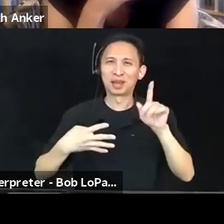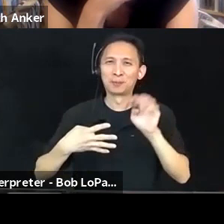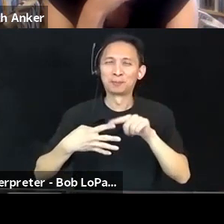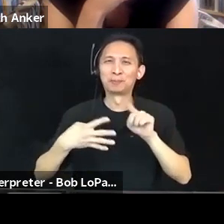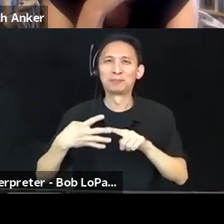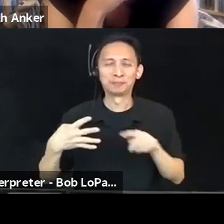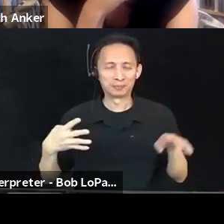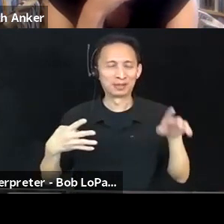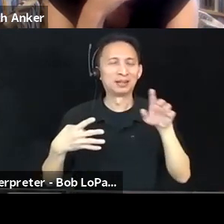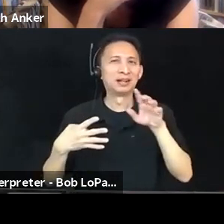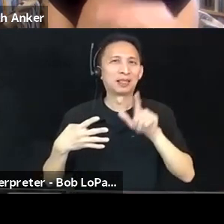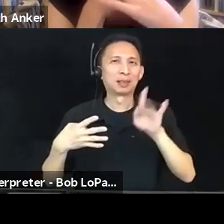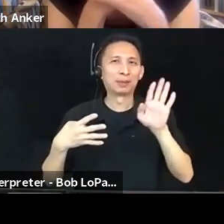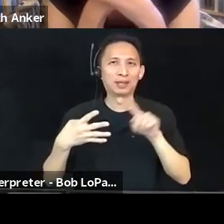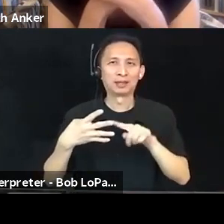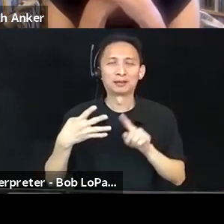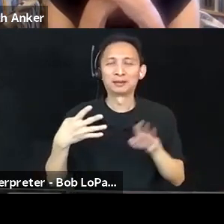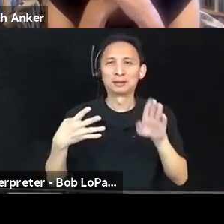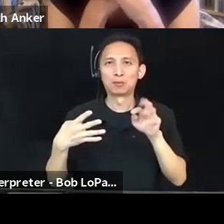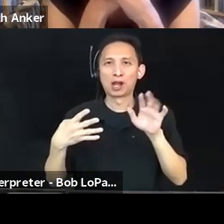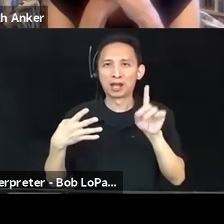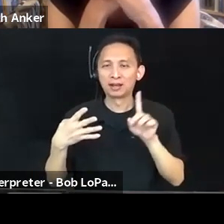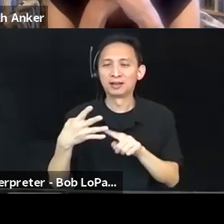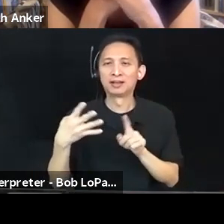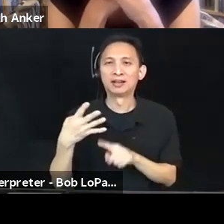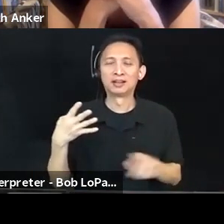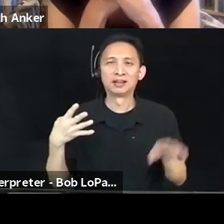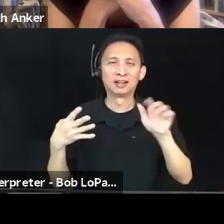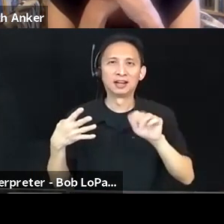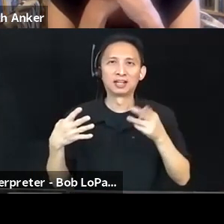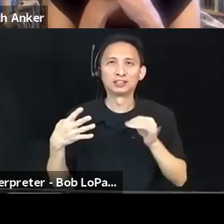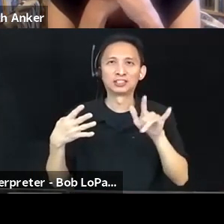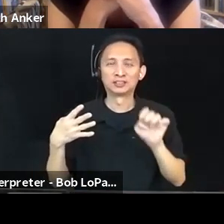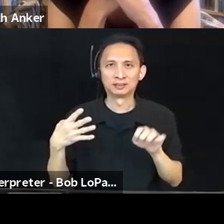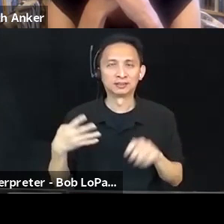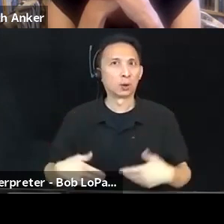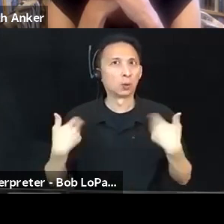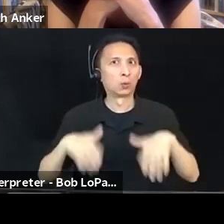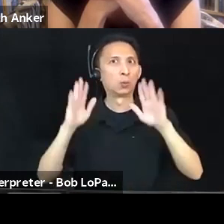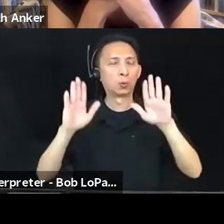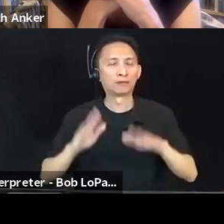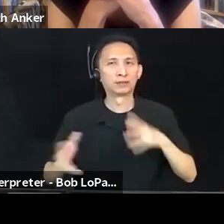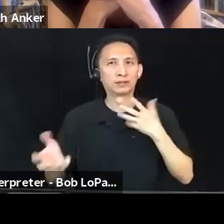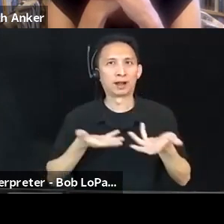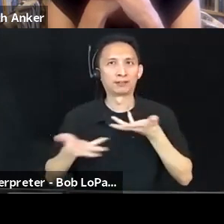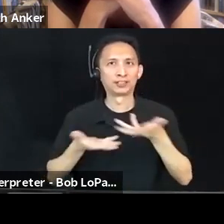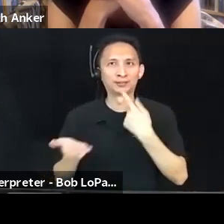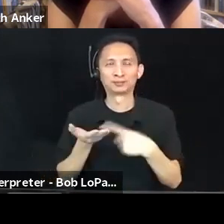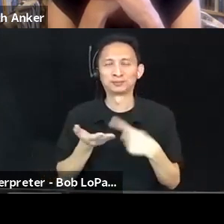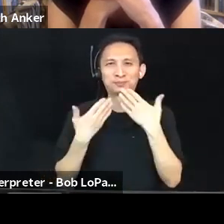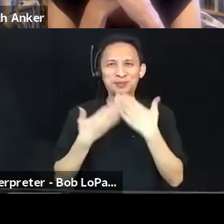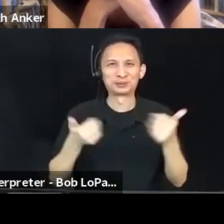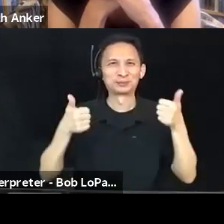Getachew, Elisabeth Anker, Brad Evans, and Achille Mbembe for a really memorable conversation. Thanks so very much. Been